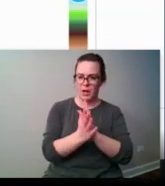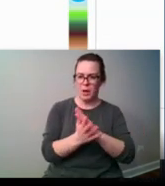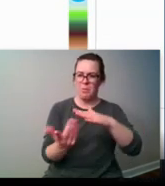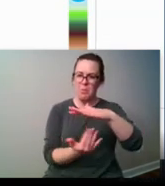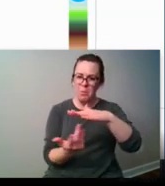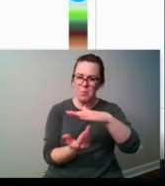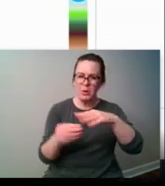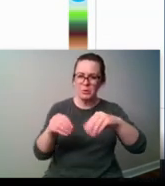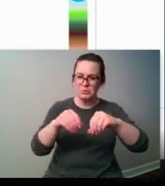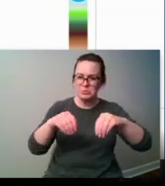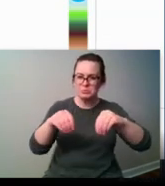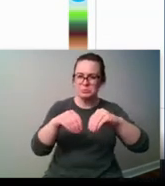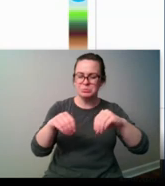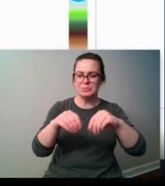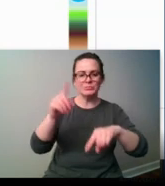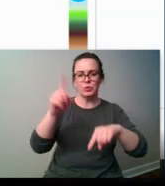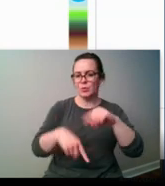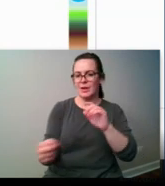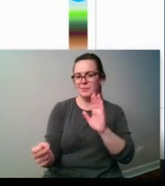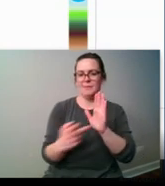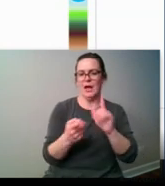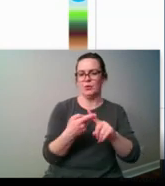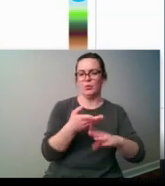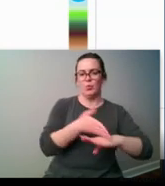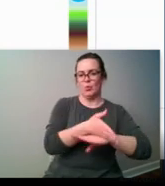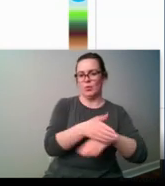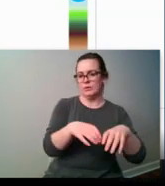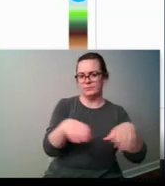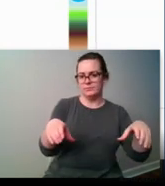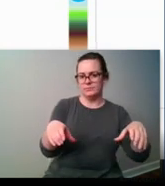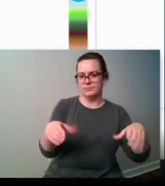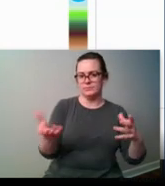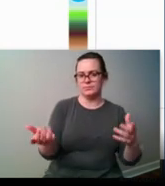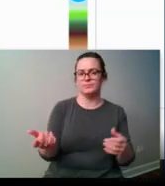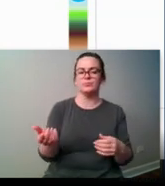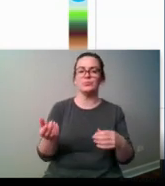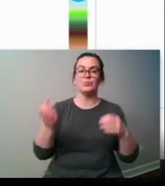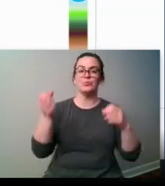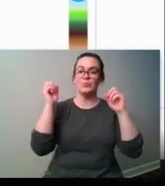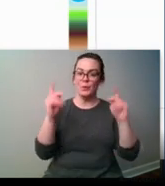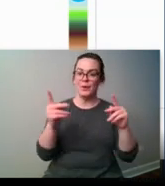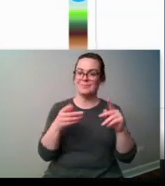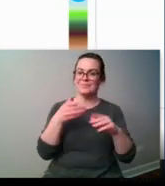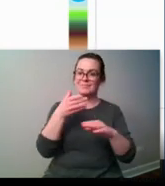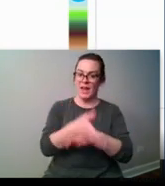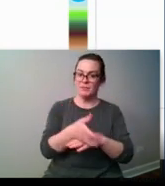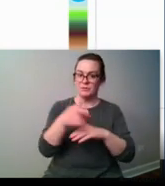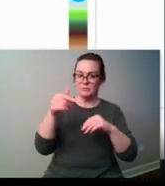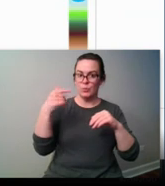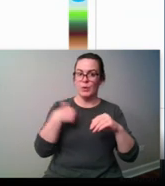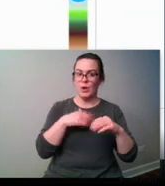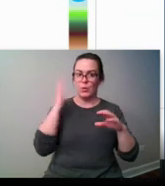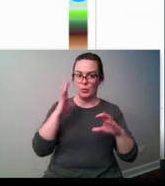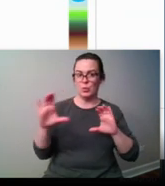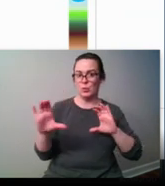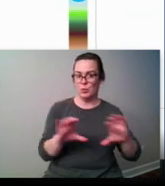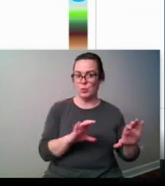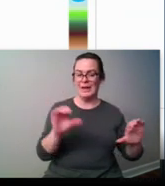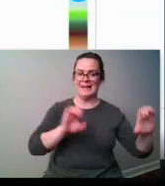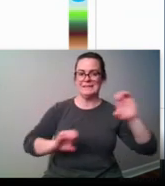state. Okay, so following this, we are going to do an experiment with melting